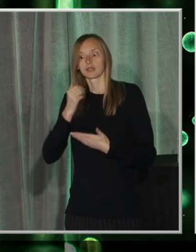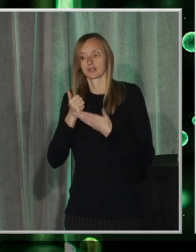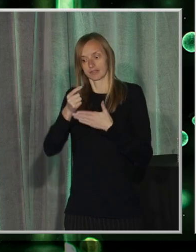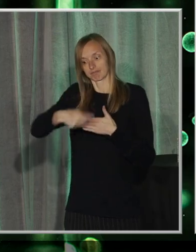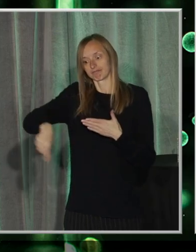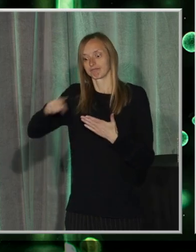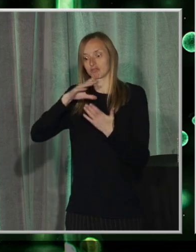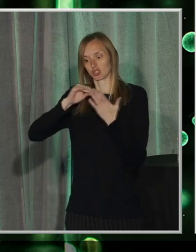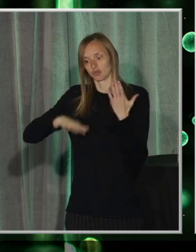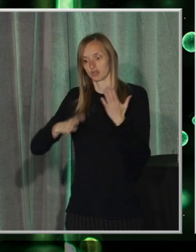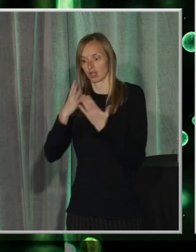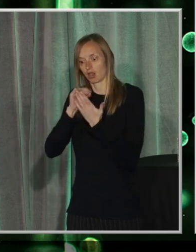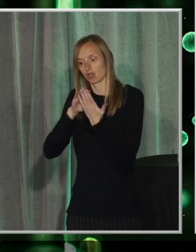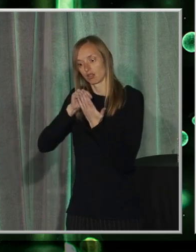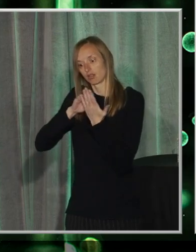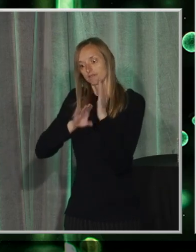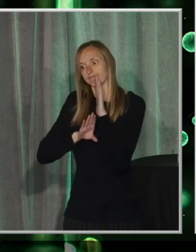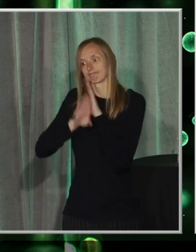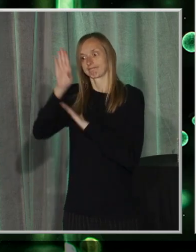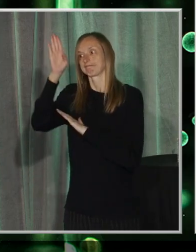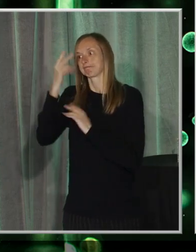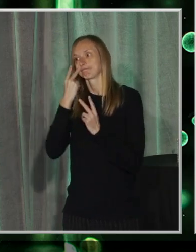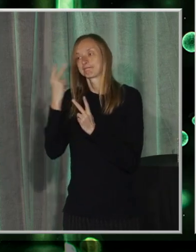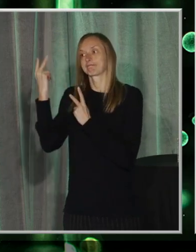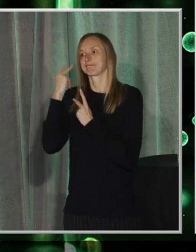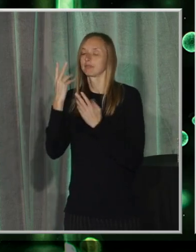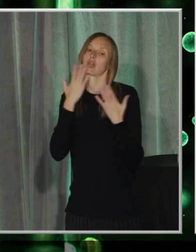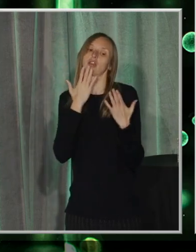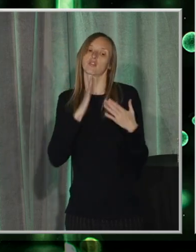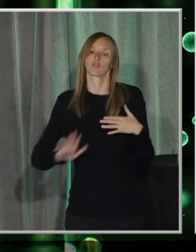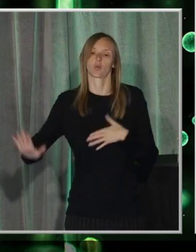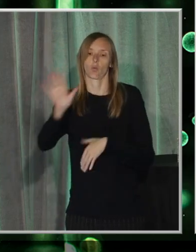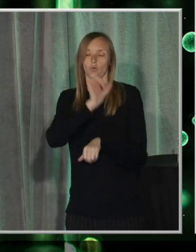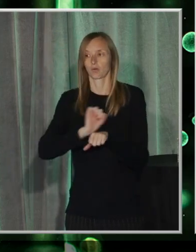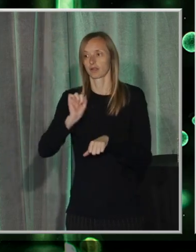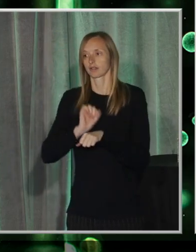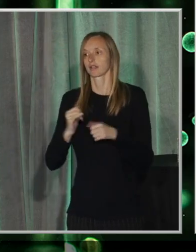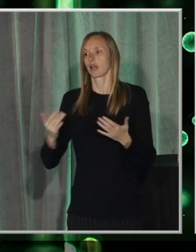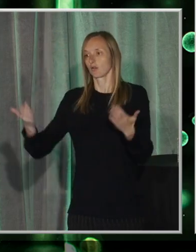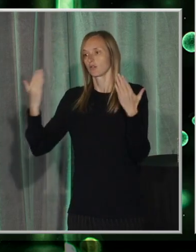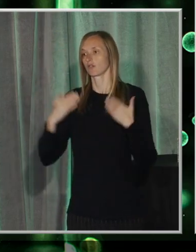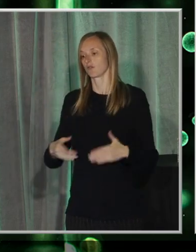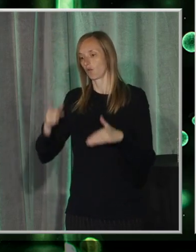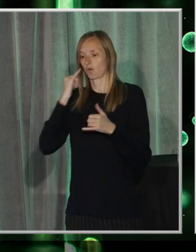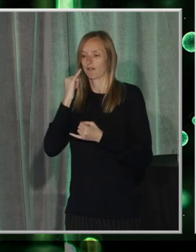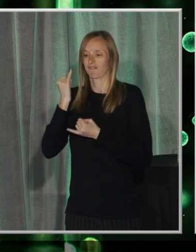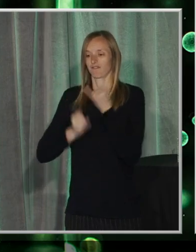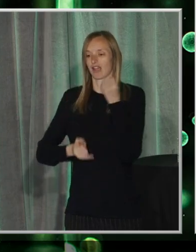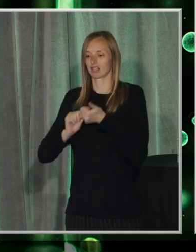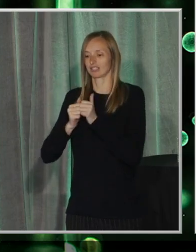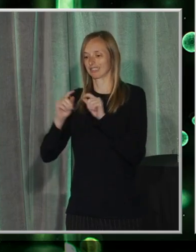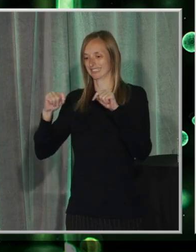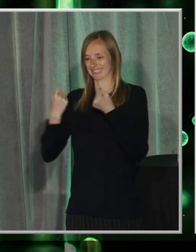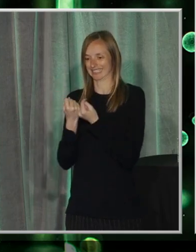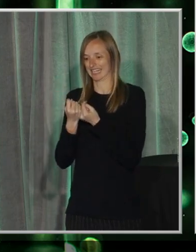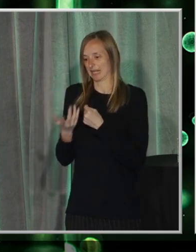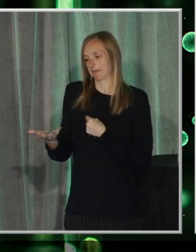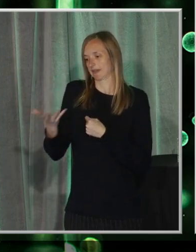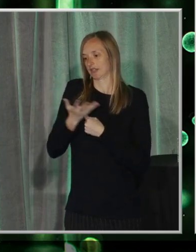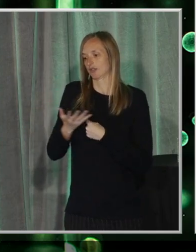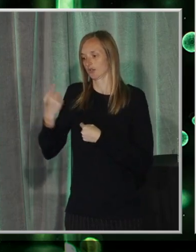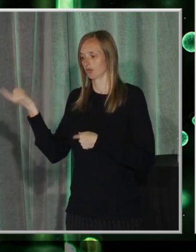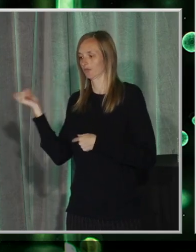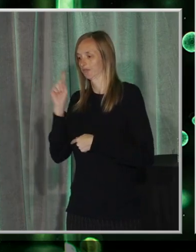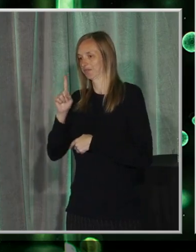all of our participants. We thank you so much. And now it's time for our finalist teams to share their ideas with